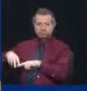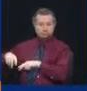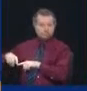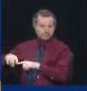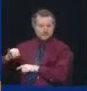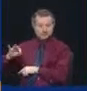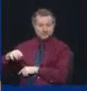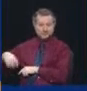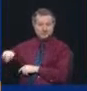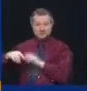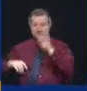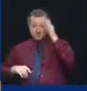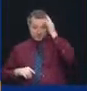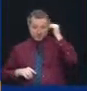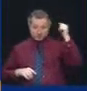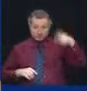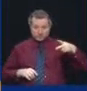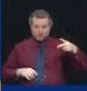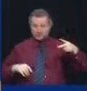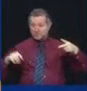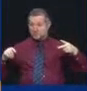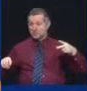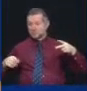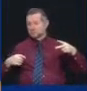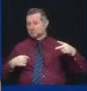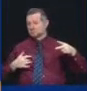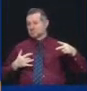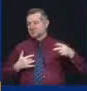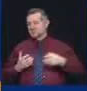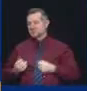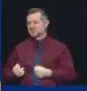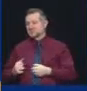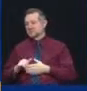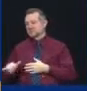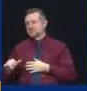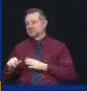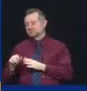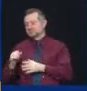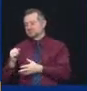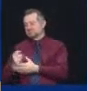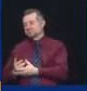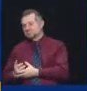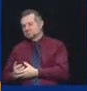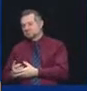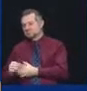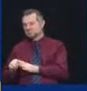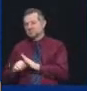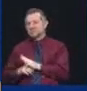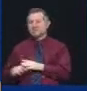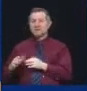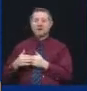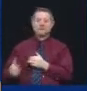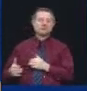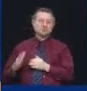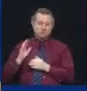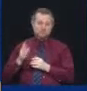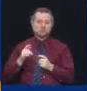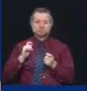would expect the state would approve it. Then we'll change the protocols for all the vaccine